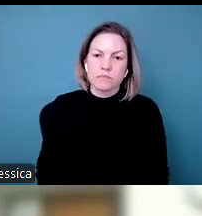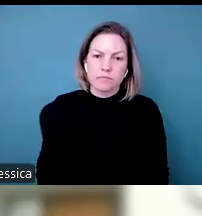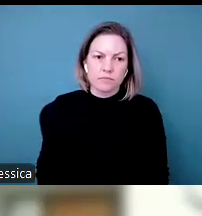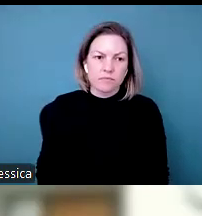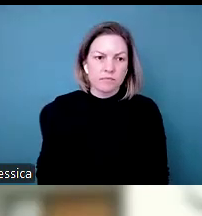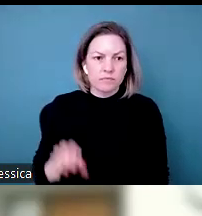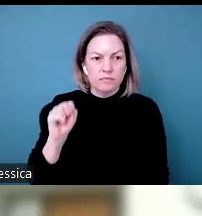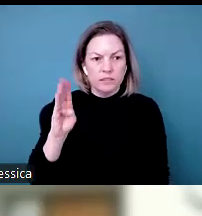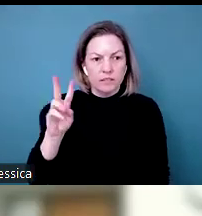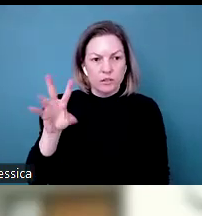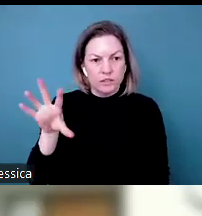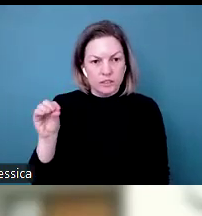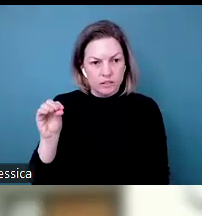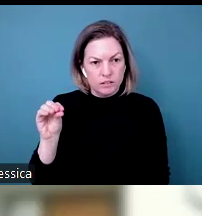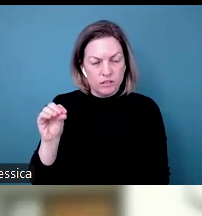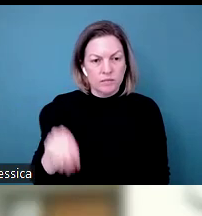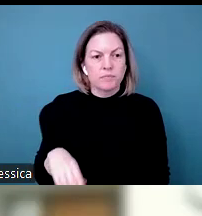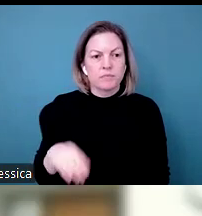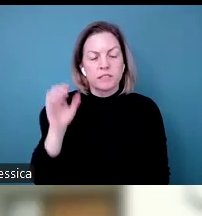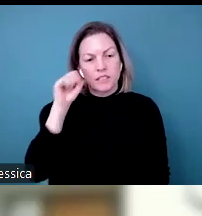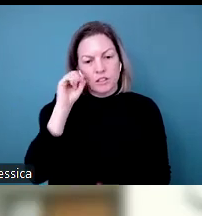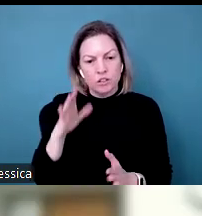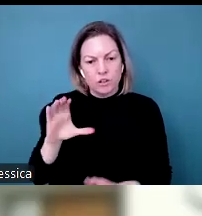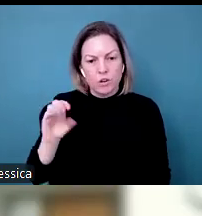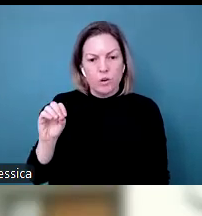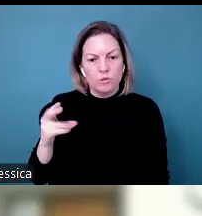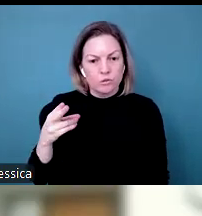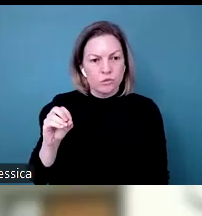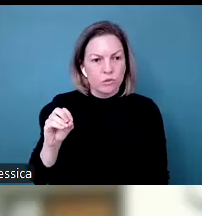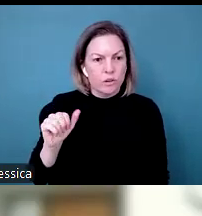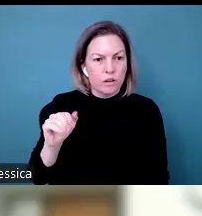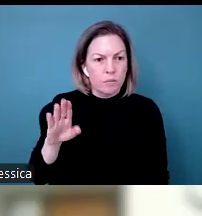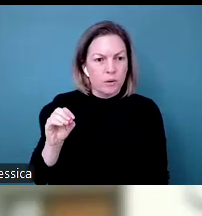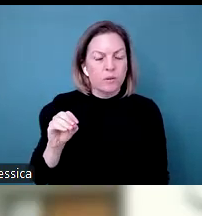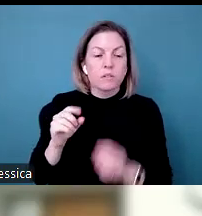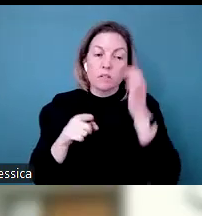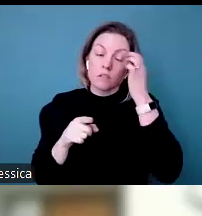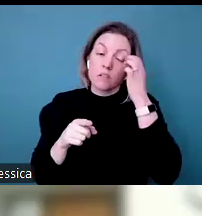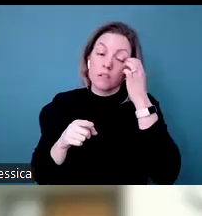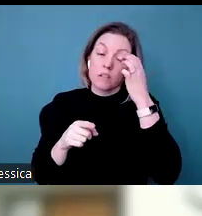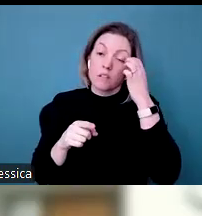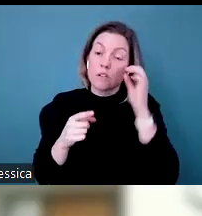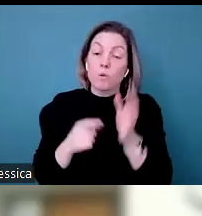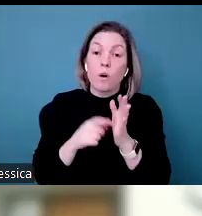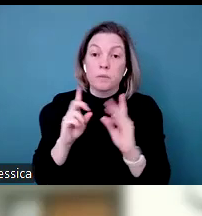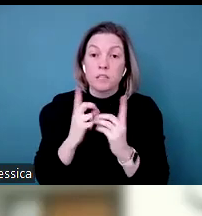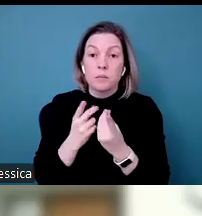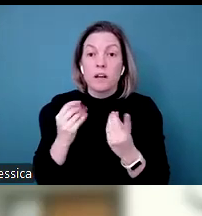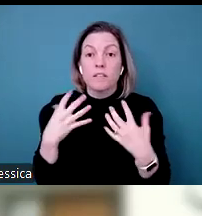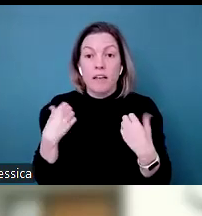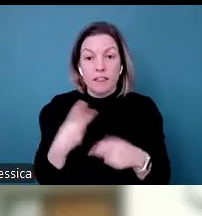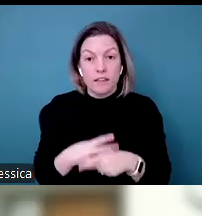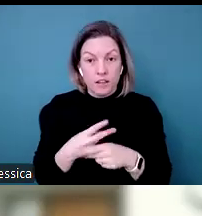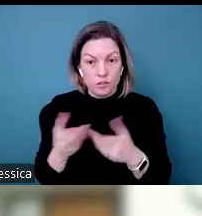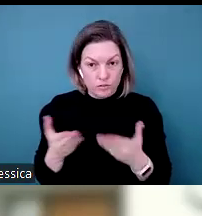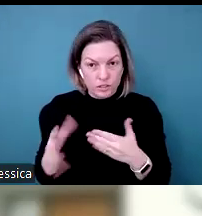SB 250 by Senator Achoabo. This one just requires the Department of Healthcare Services to include